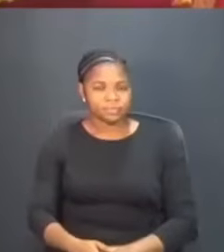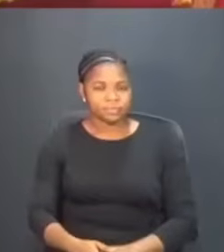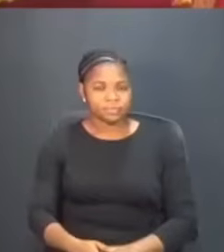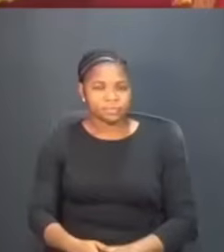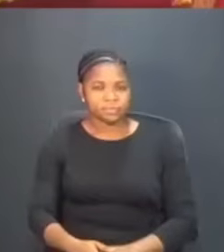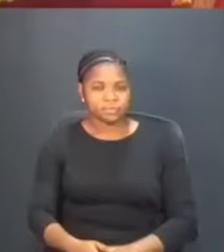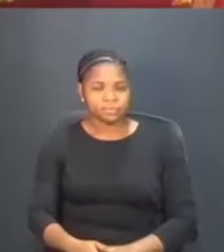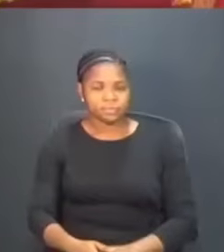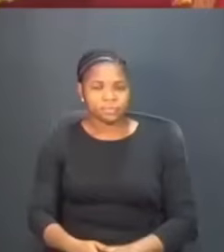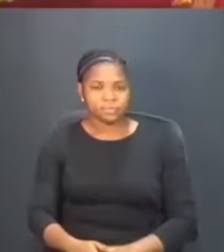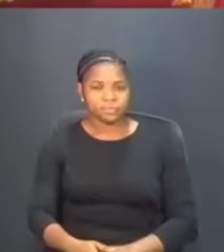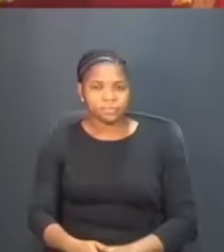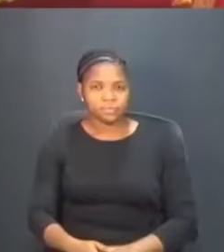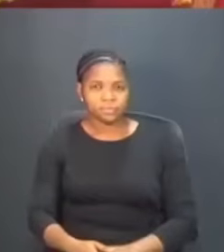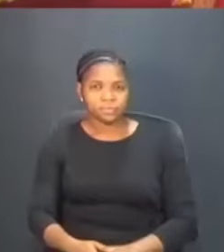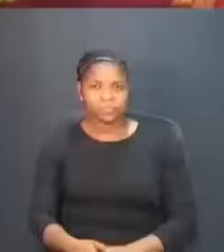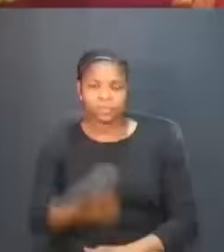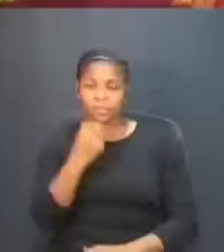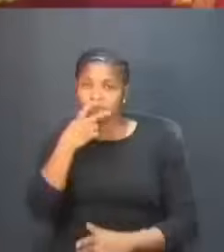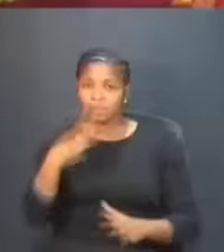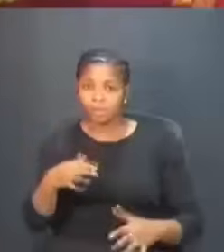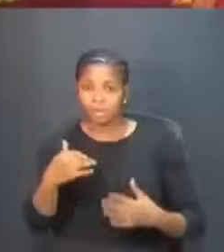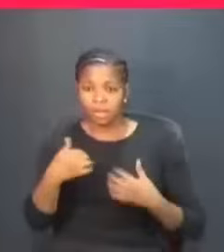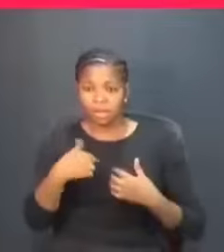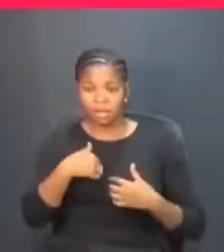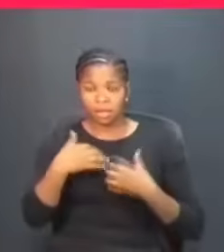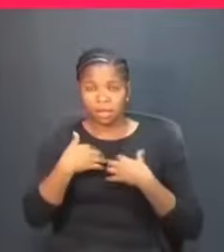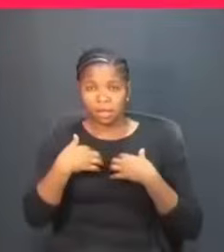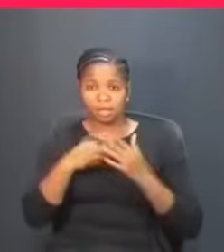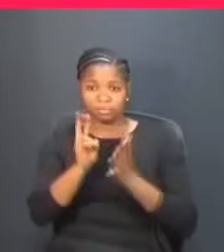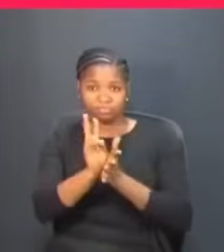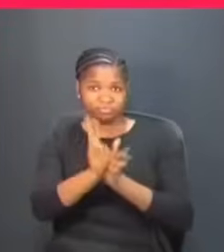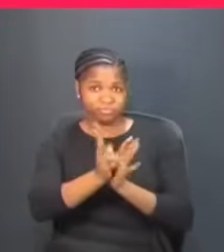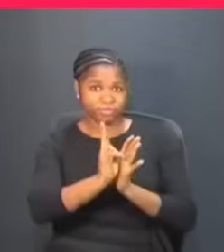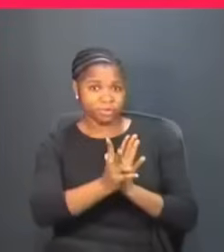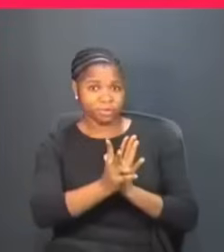Speaker, I have videos of farmers complaining